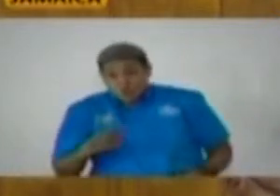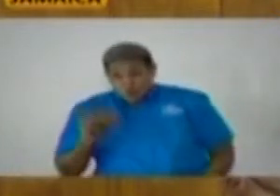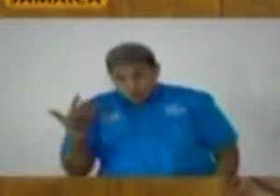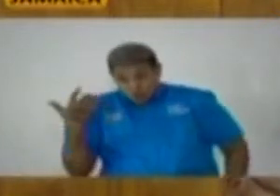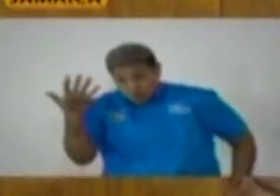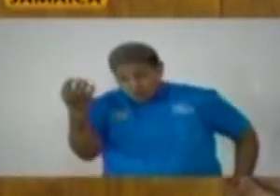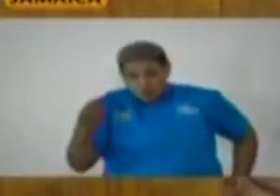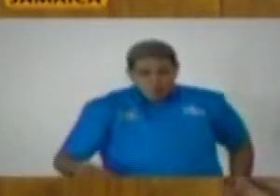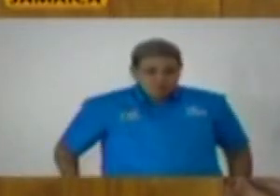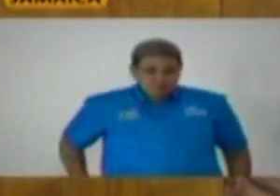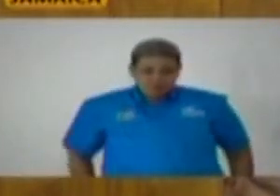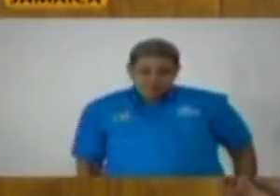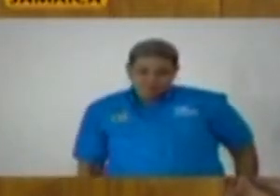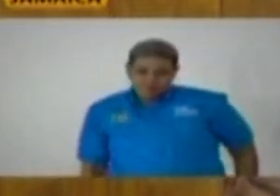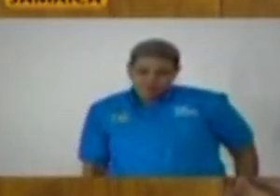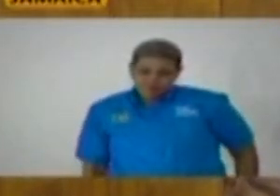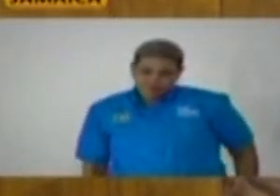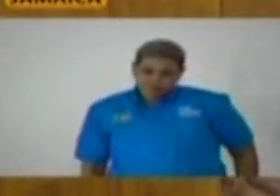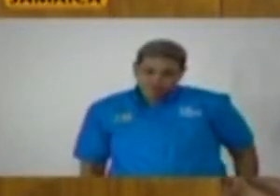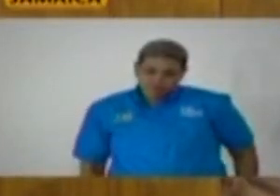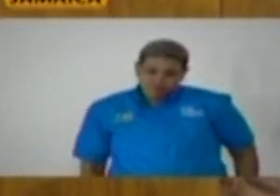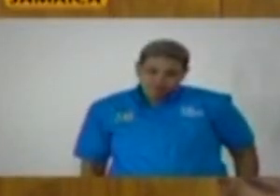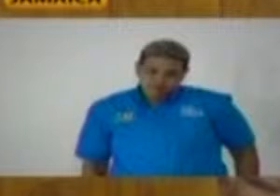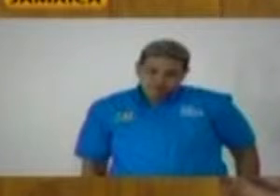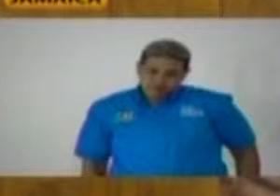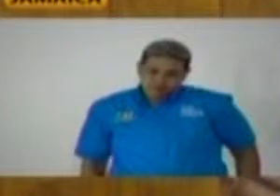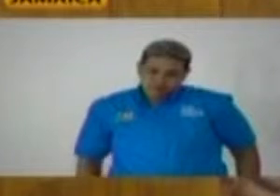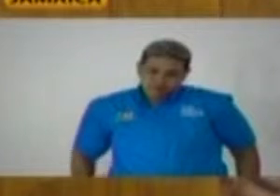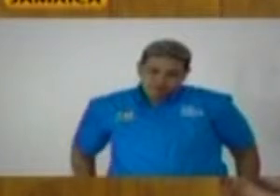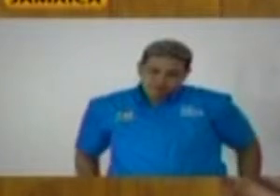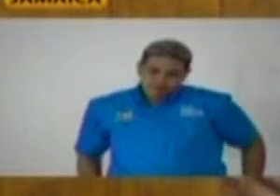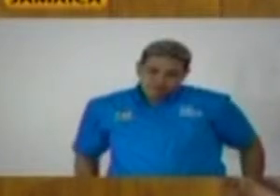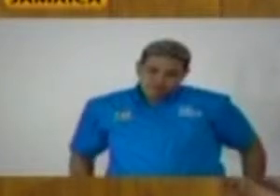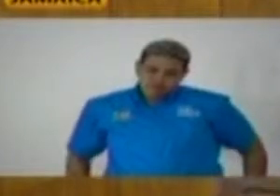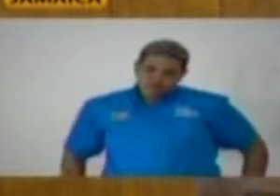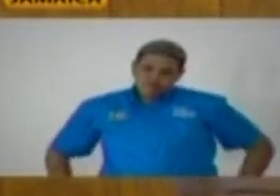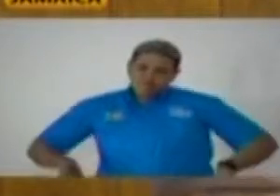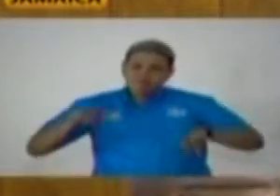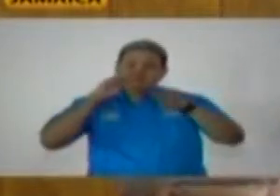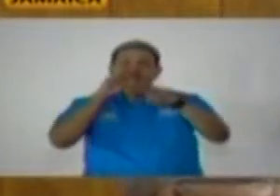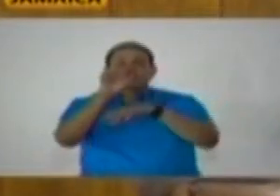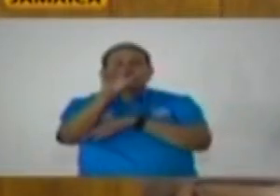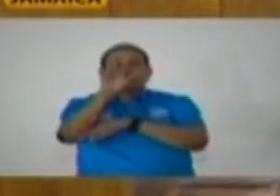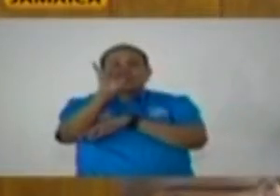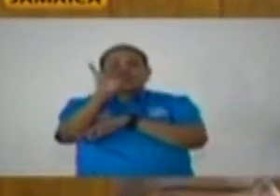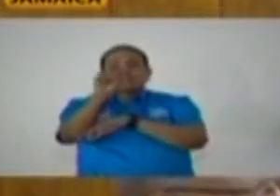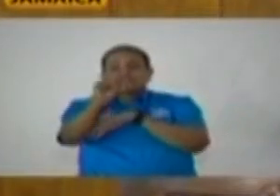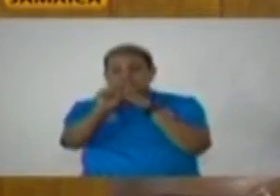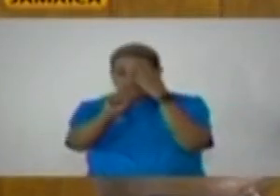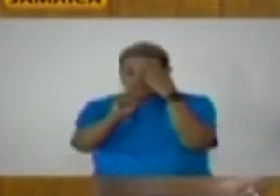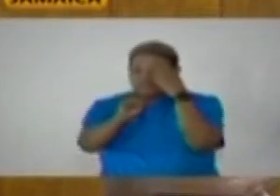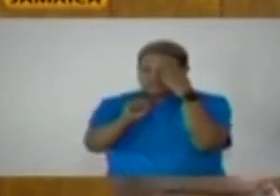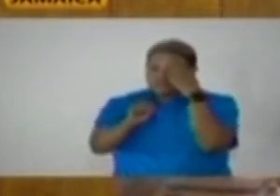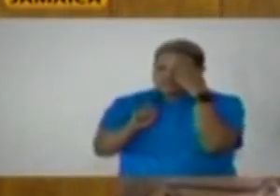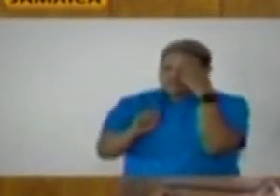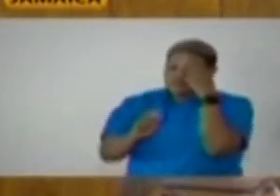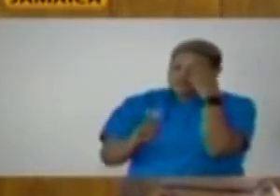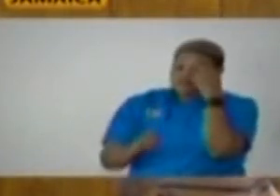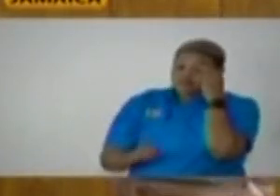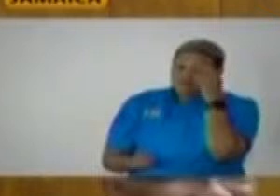be. Madam Speaker, I want to now move to the area of logistics. And as,